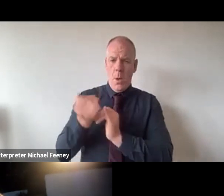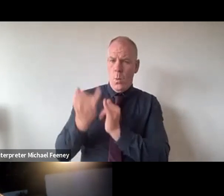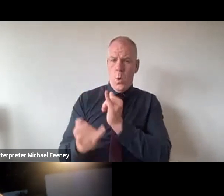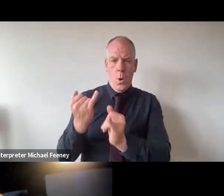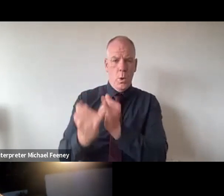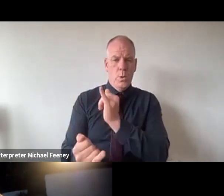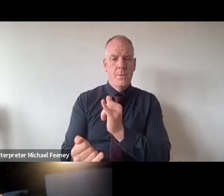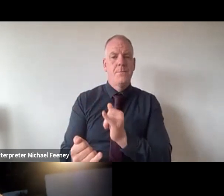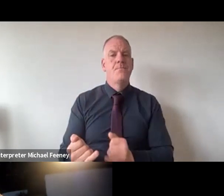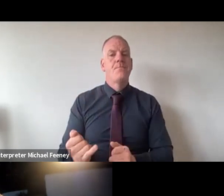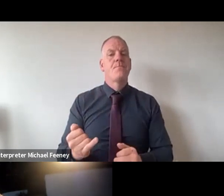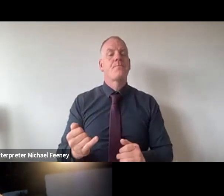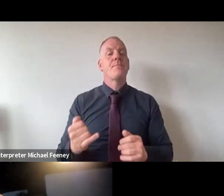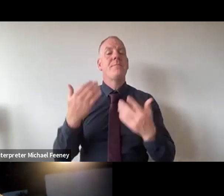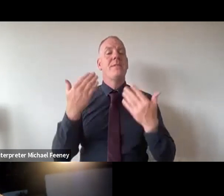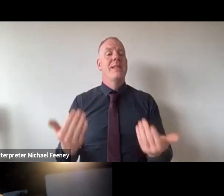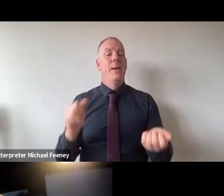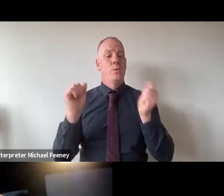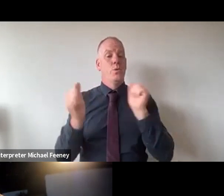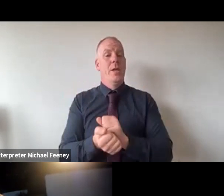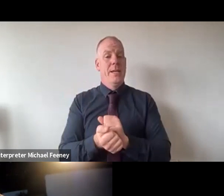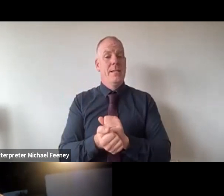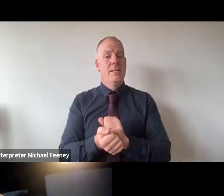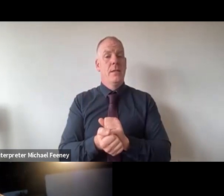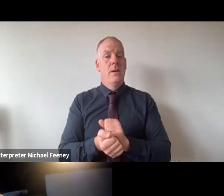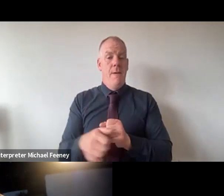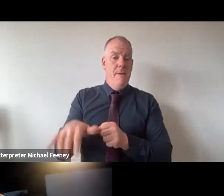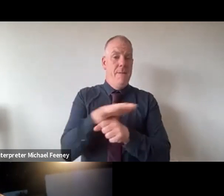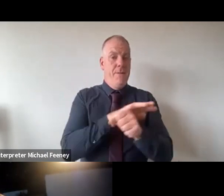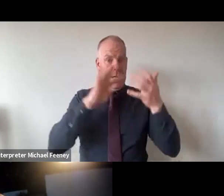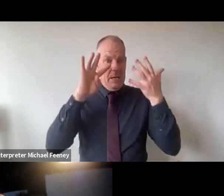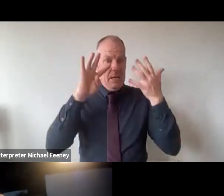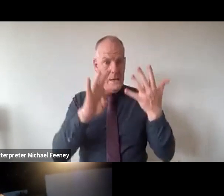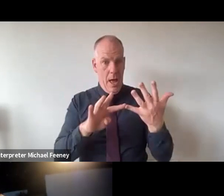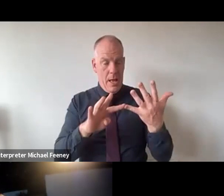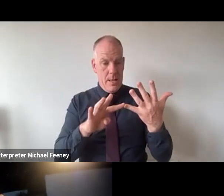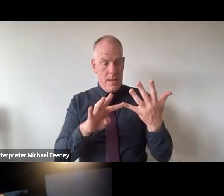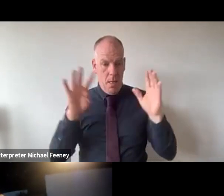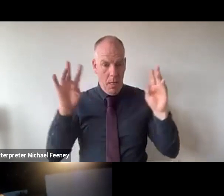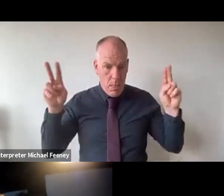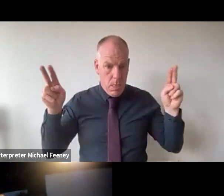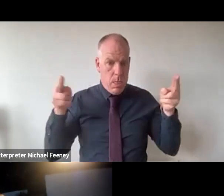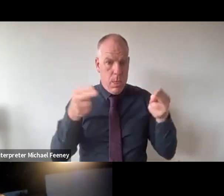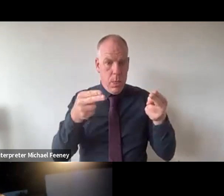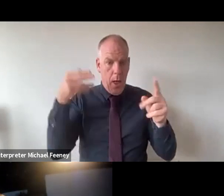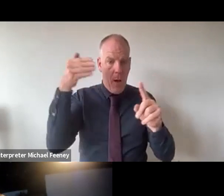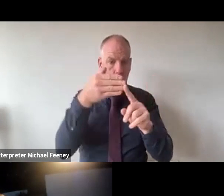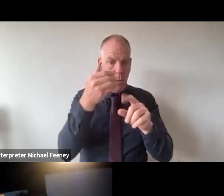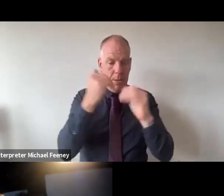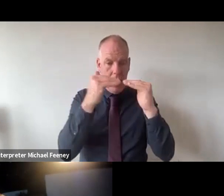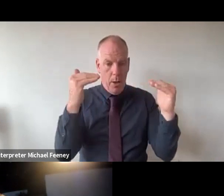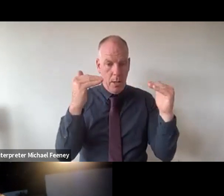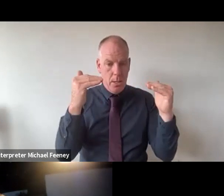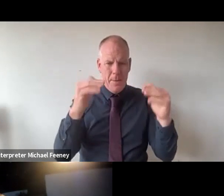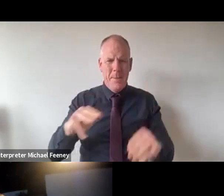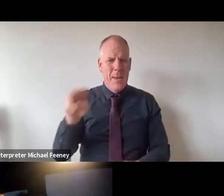years, is that we've moved completely into a 9 grounds approach in how we see inequality. And for people growing